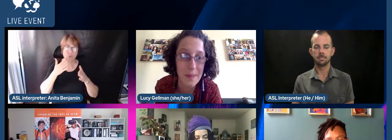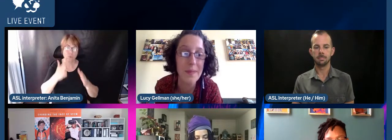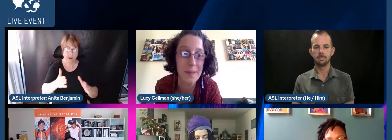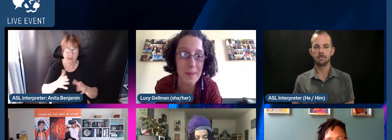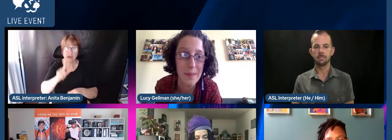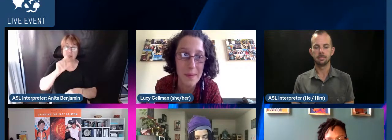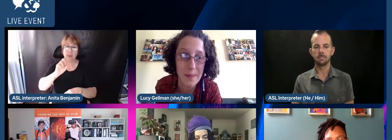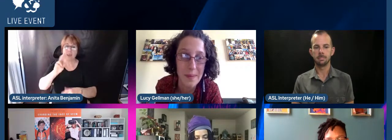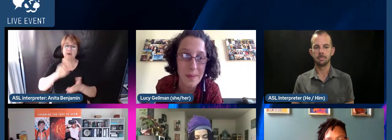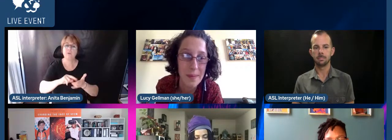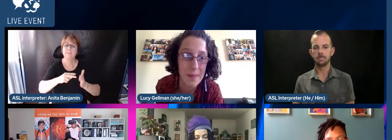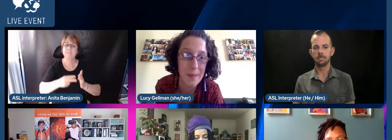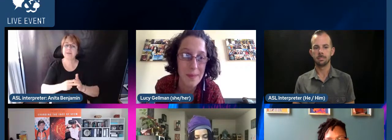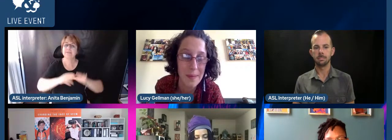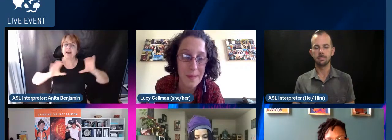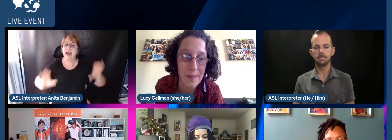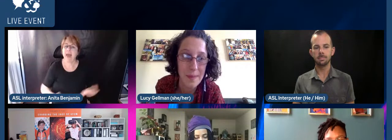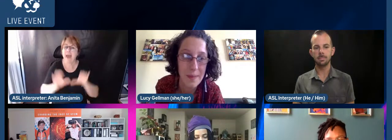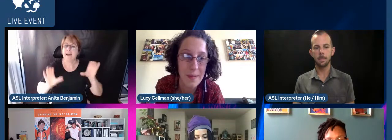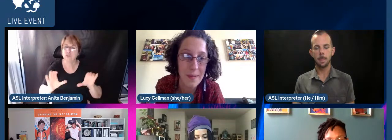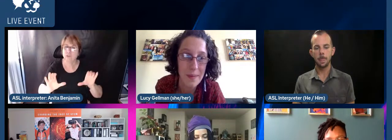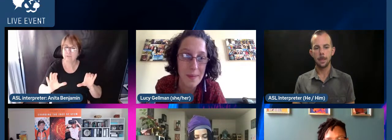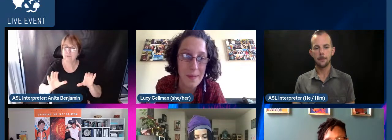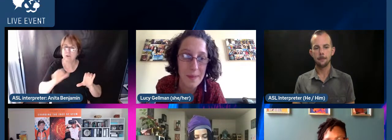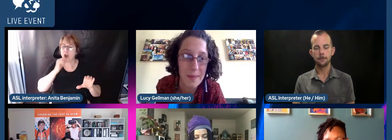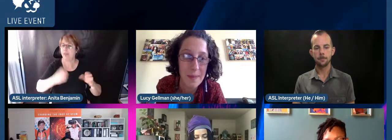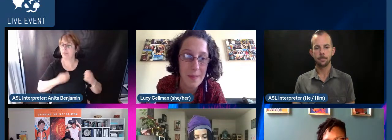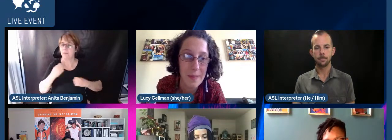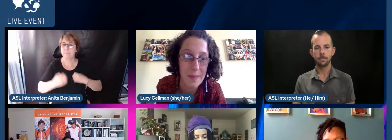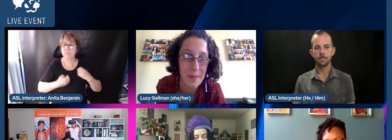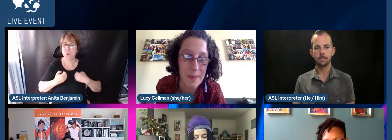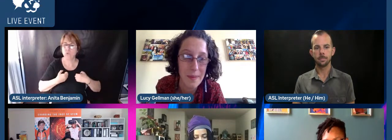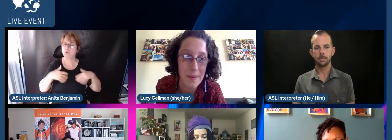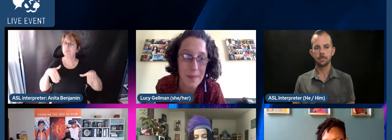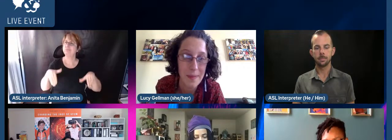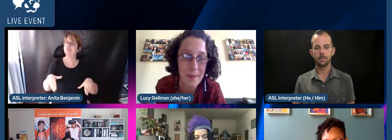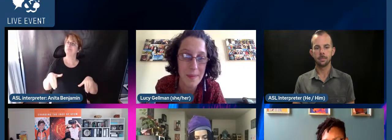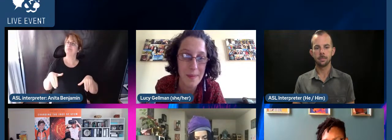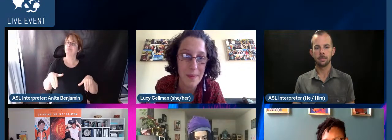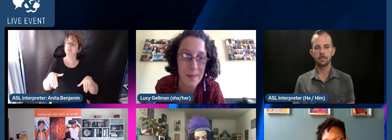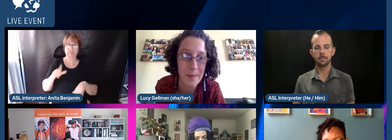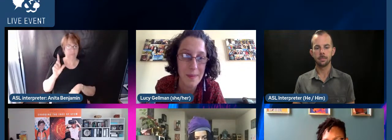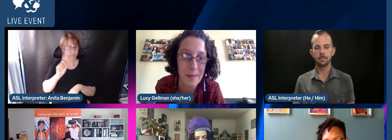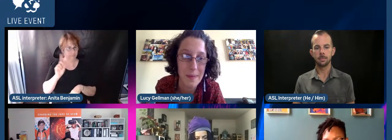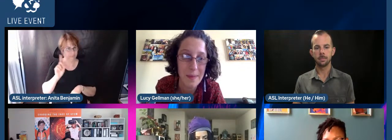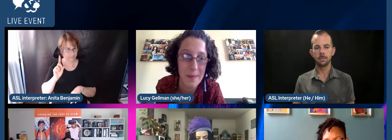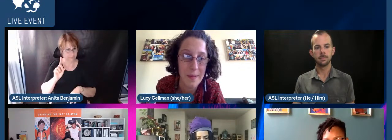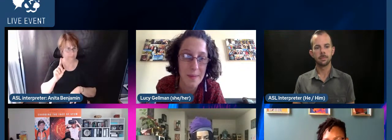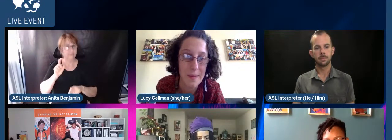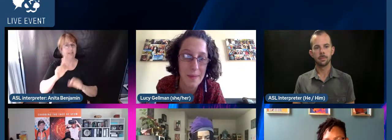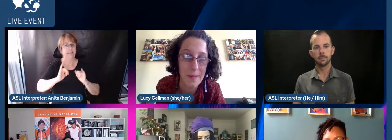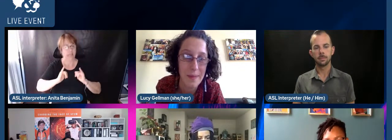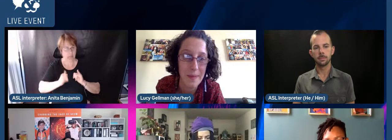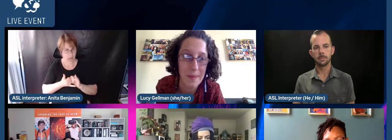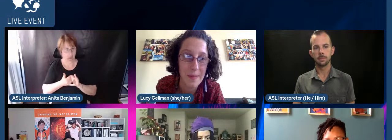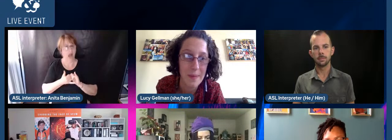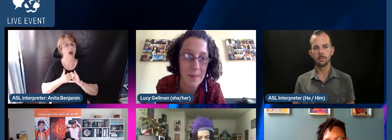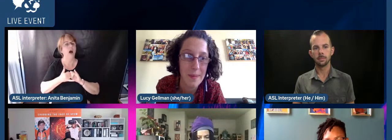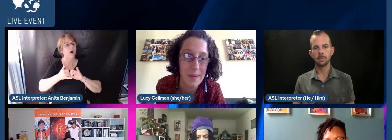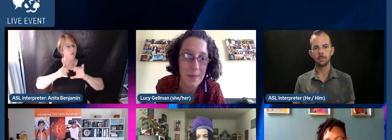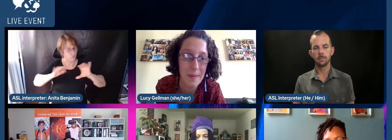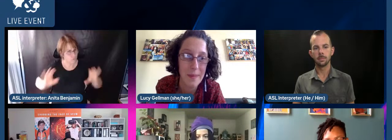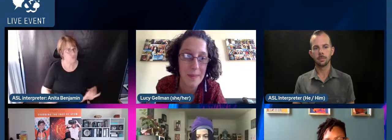action. You know, it is not something that is passive, but it is how you